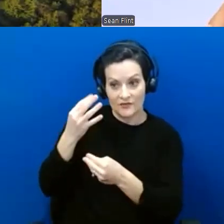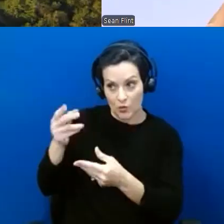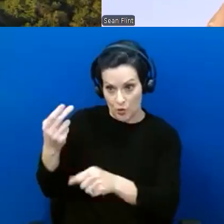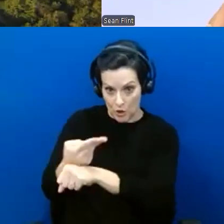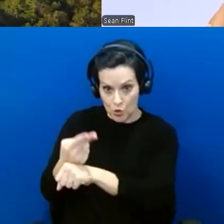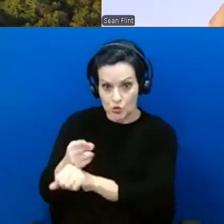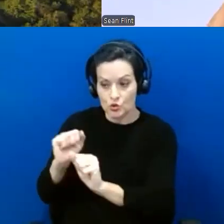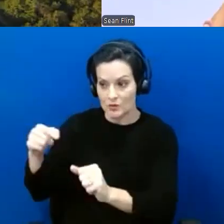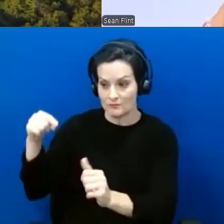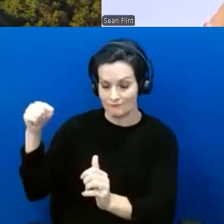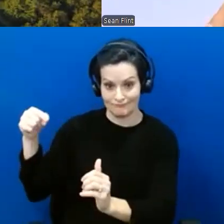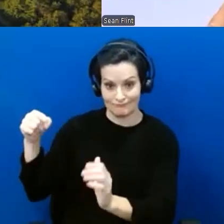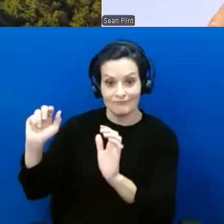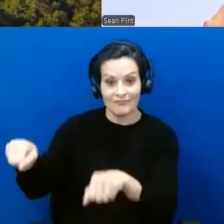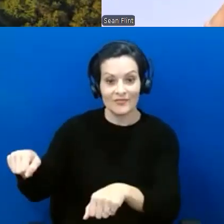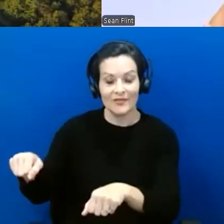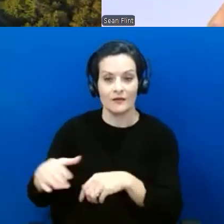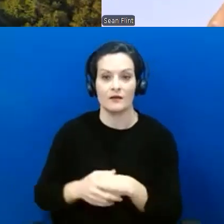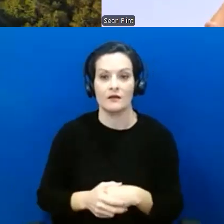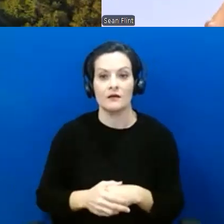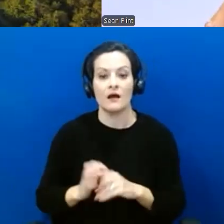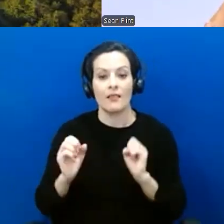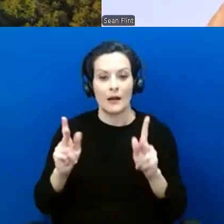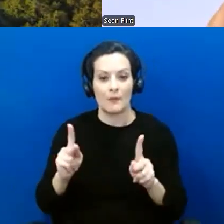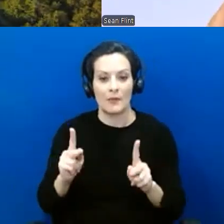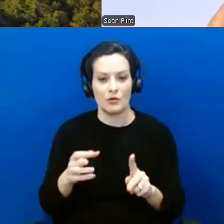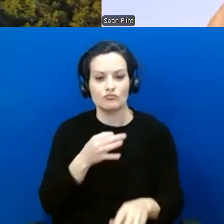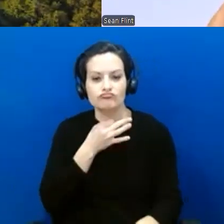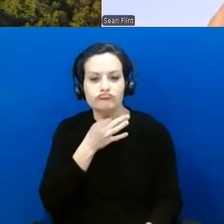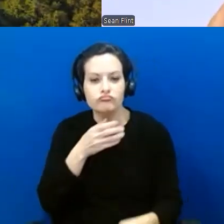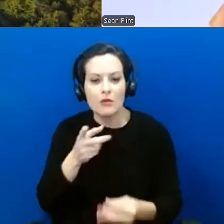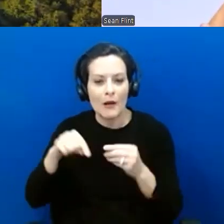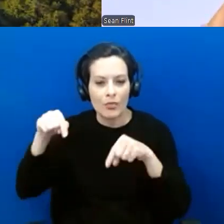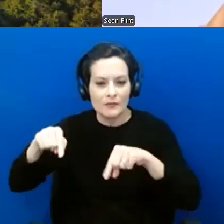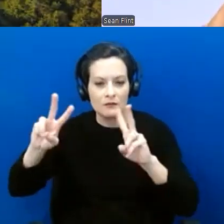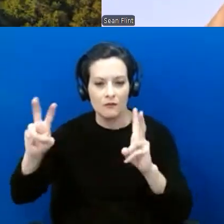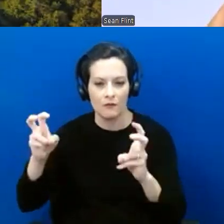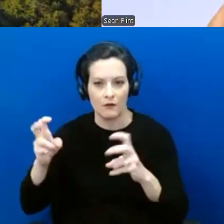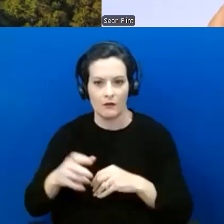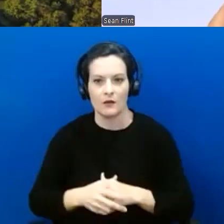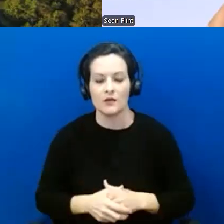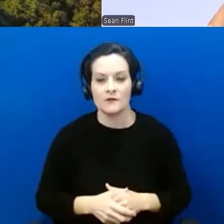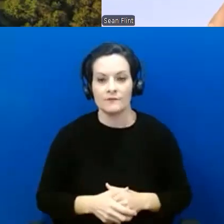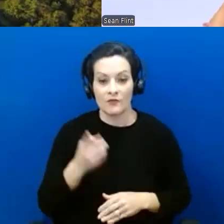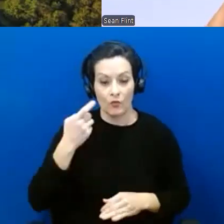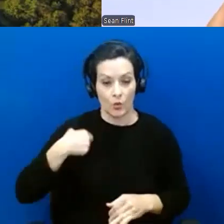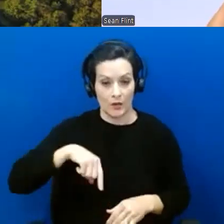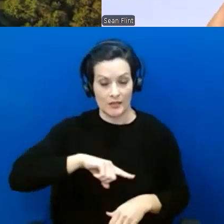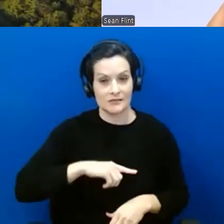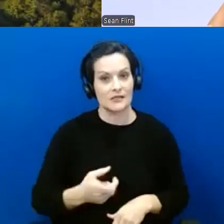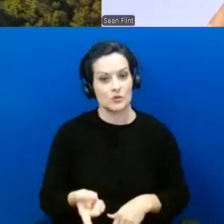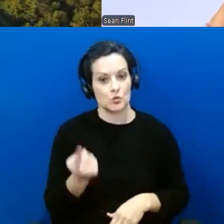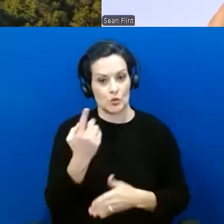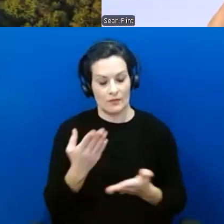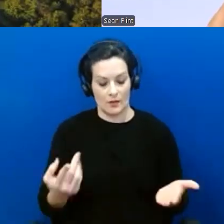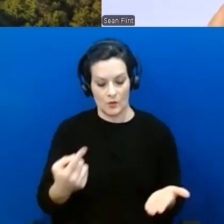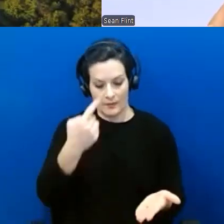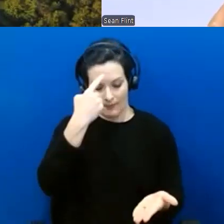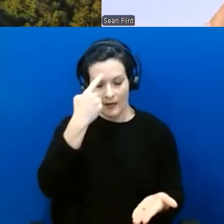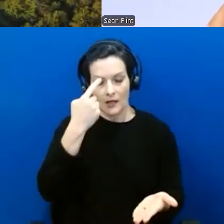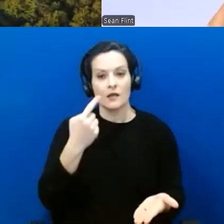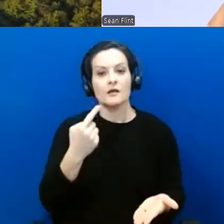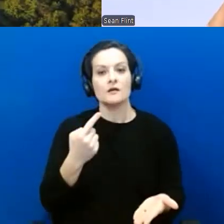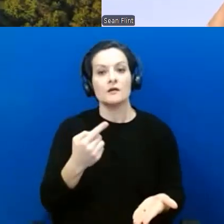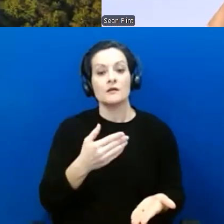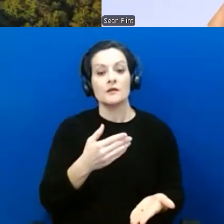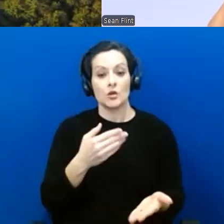here, because there's a lot of people who have already asked questions related to this. So I think for us, that's one of the major things we think about is how do we make the